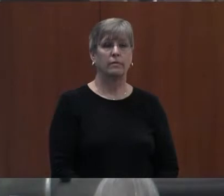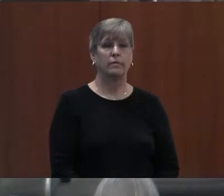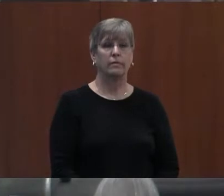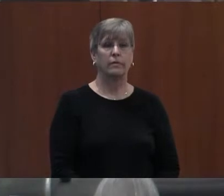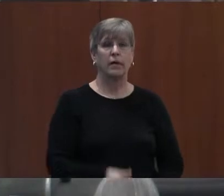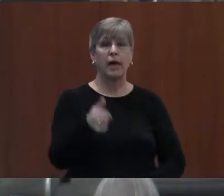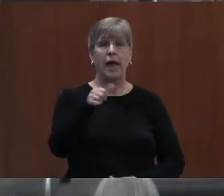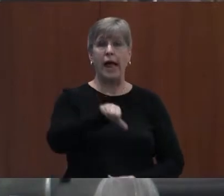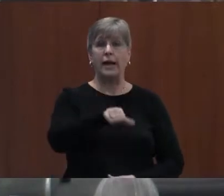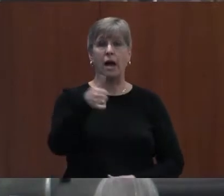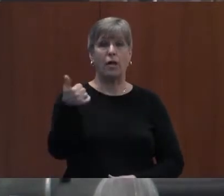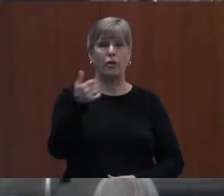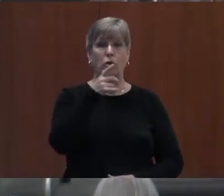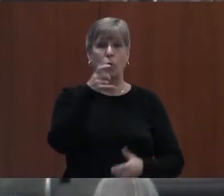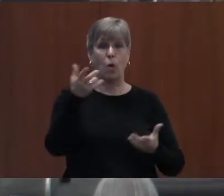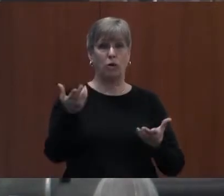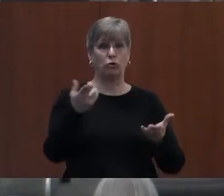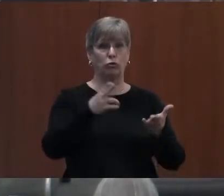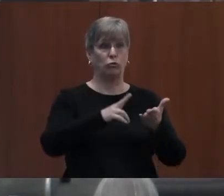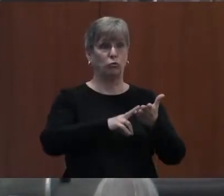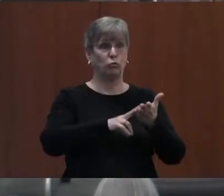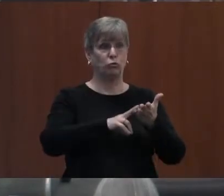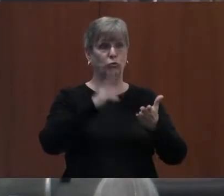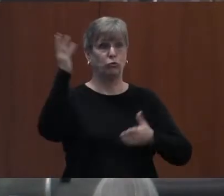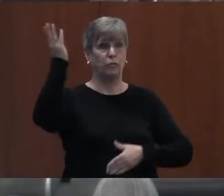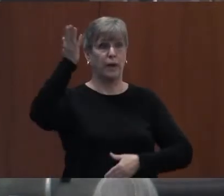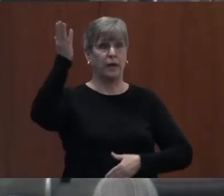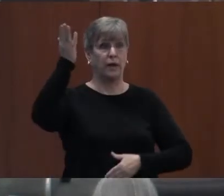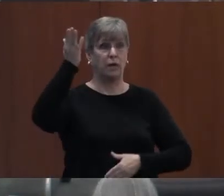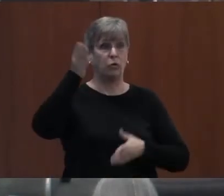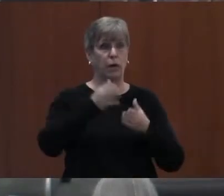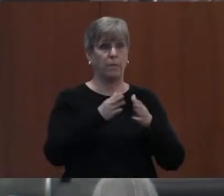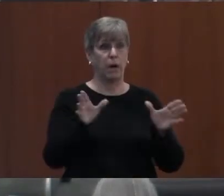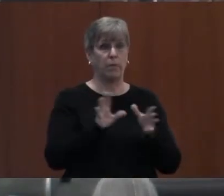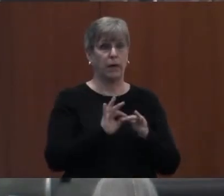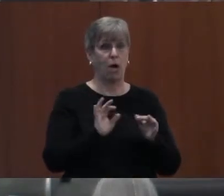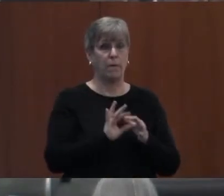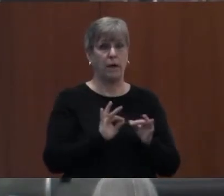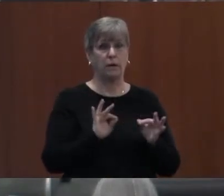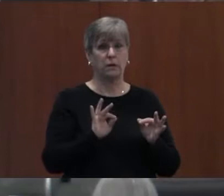Okay, is there anyone else who would like to come forward to speak during public comment?